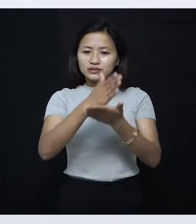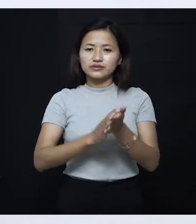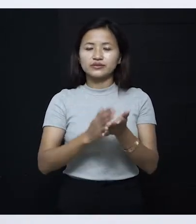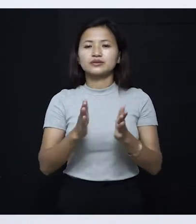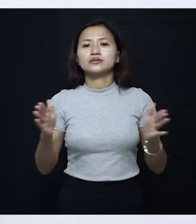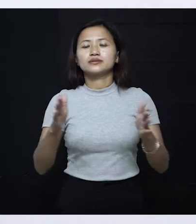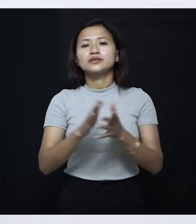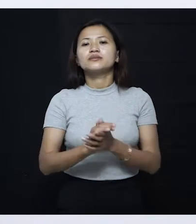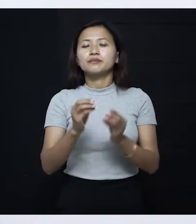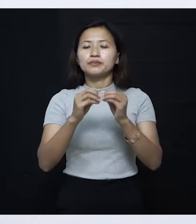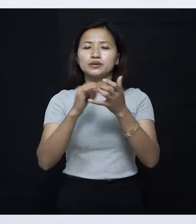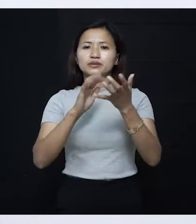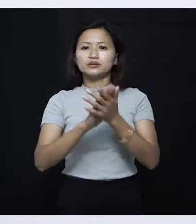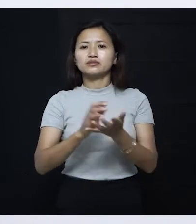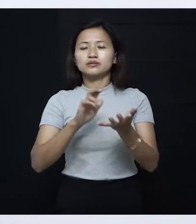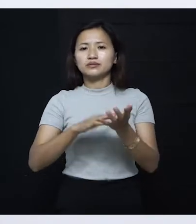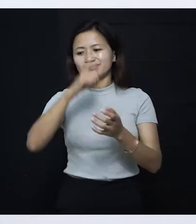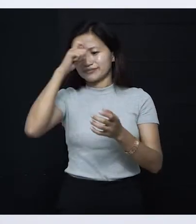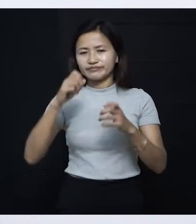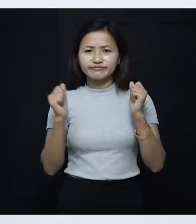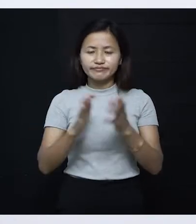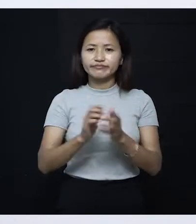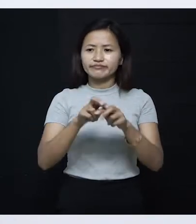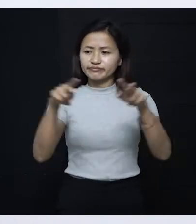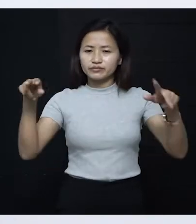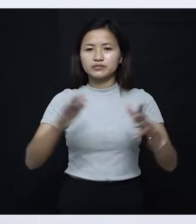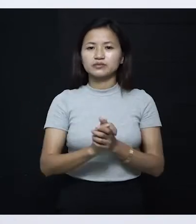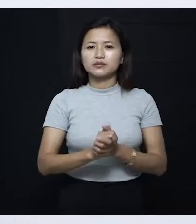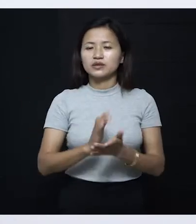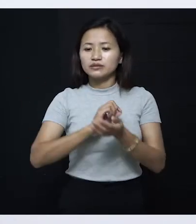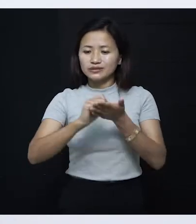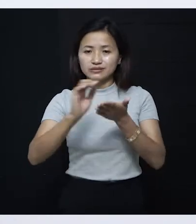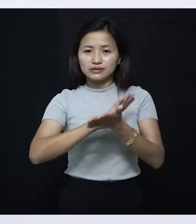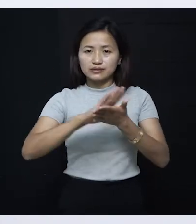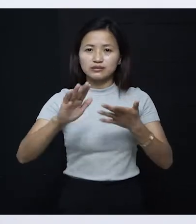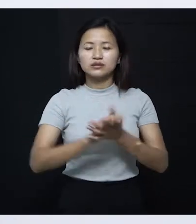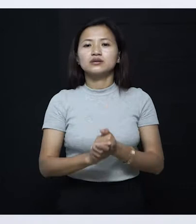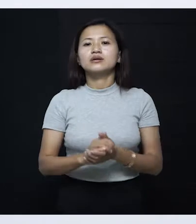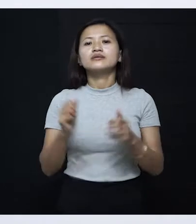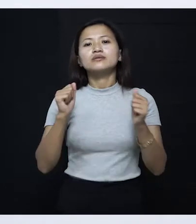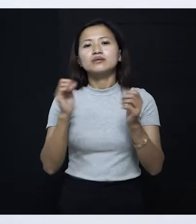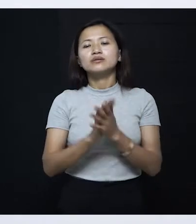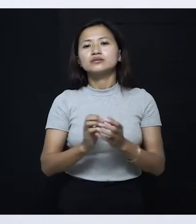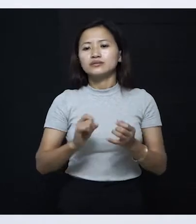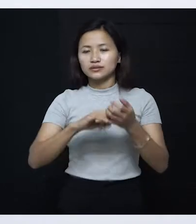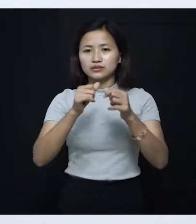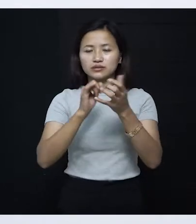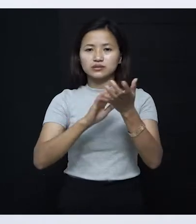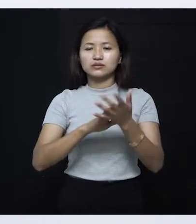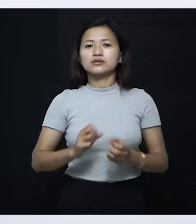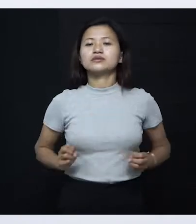okay, basing on the season, okay. So here it is written again clearly, that is the cold season, it starts